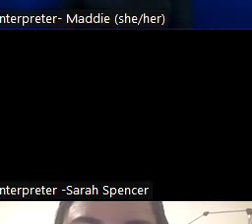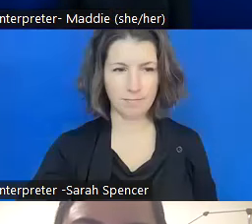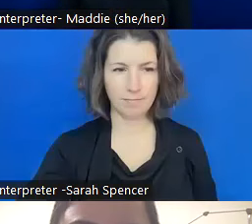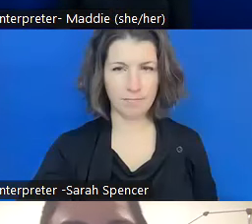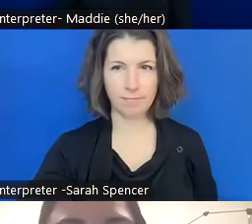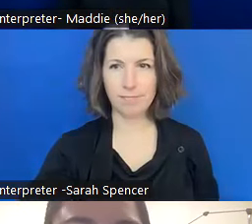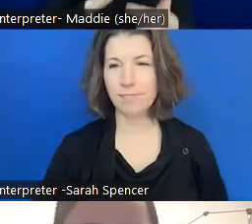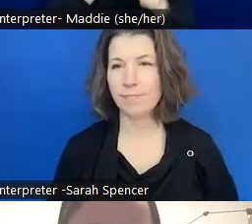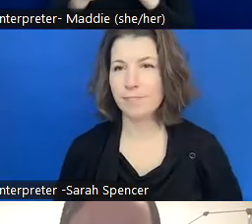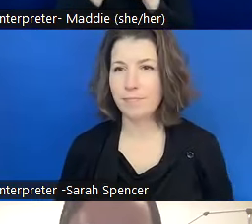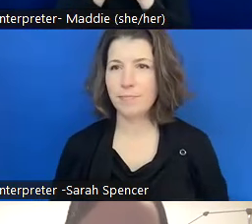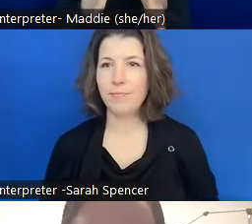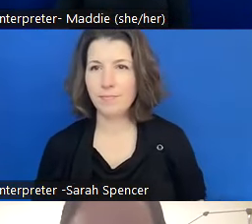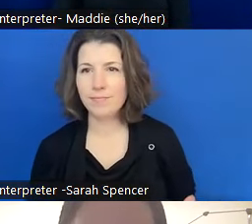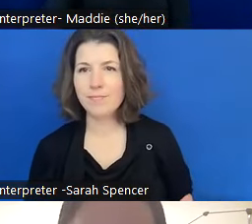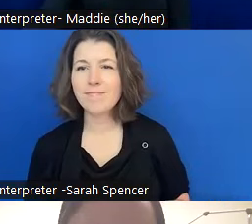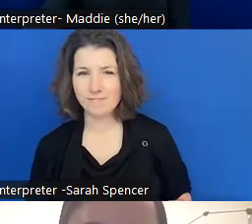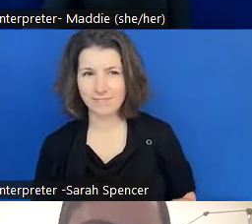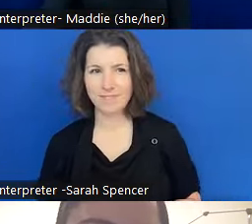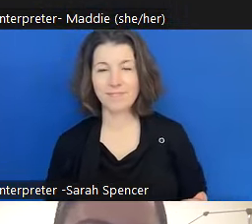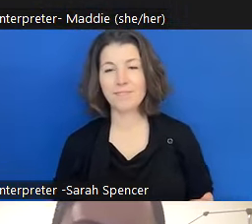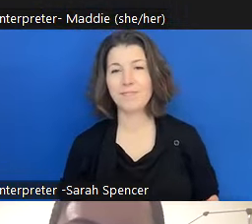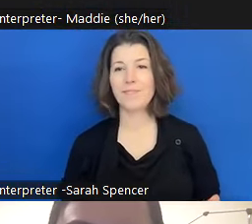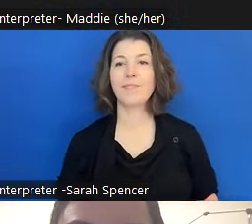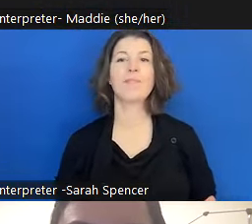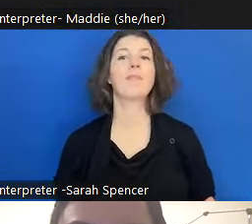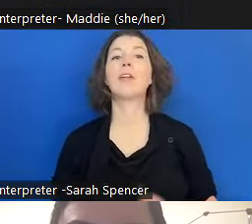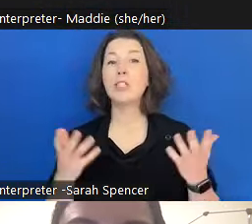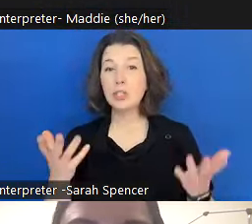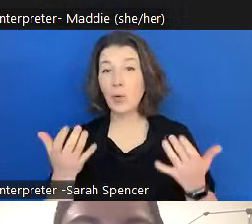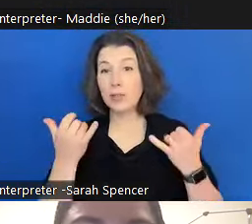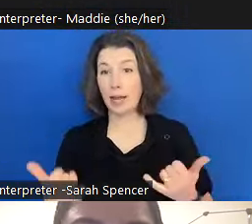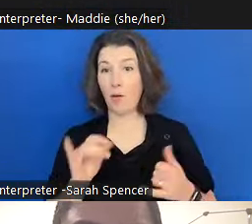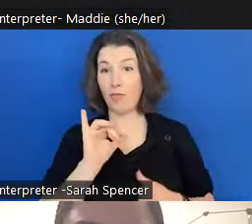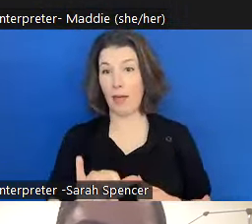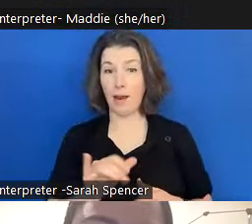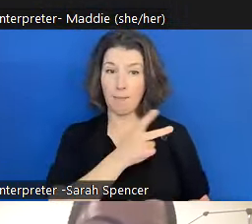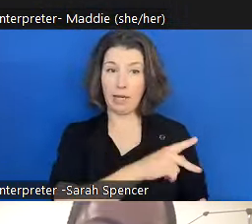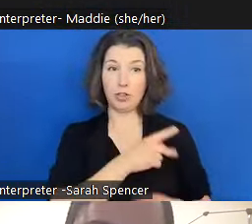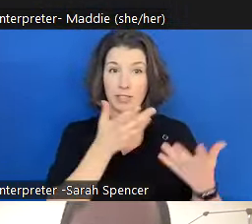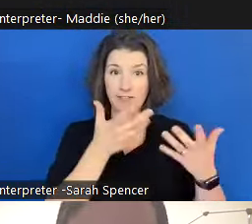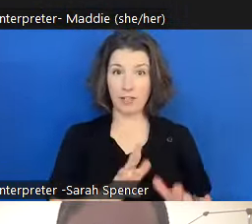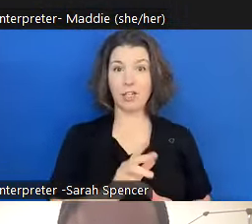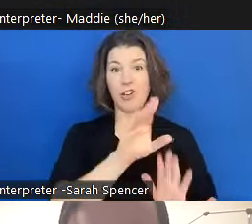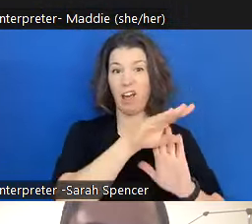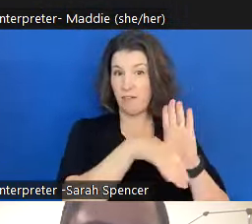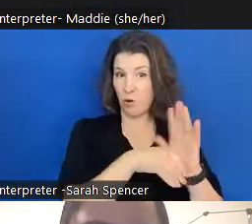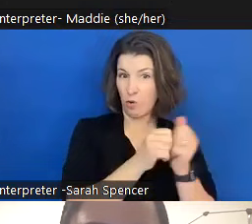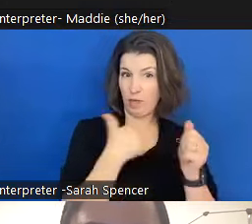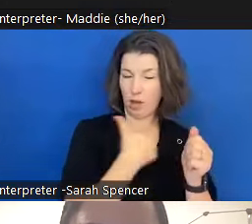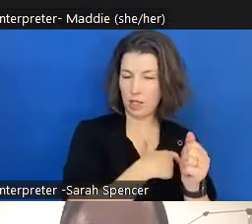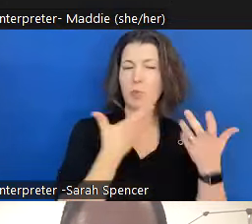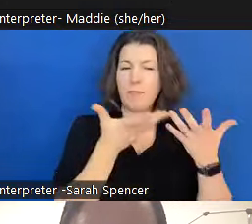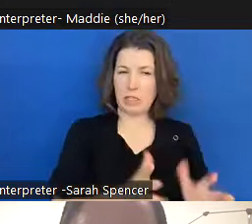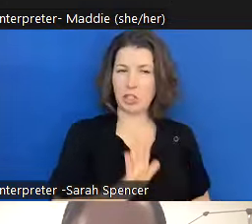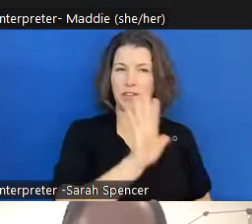So now let's fast forward past an hour with us, and now we have finished the low vision exam. It's time